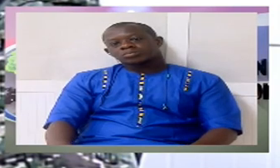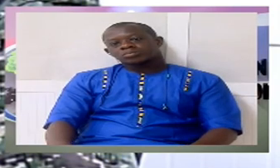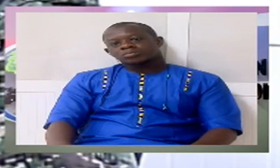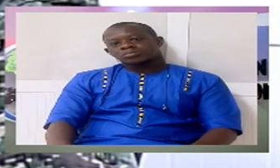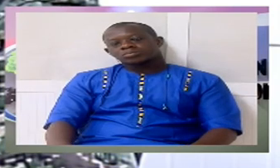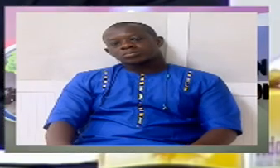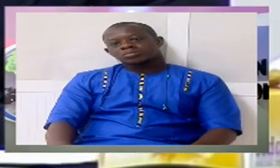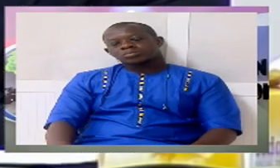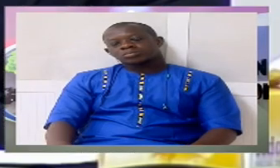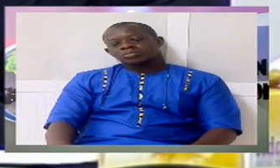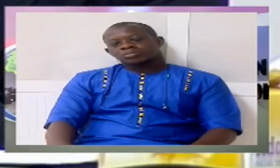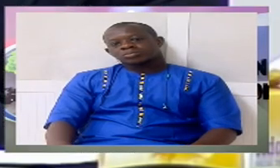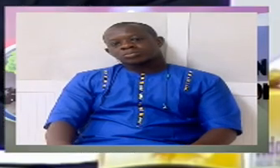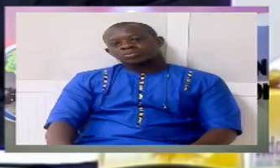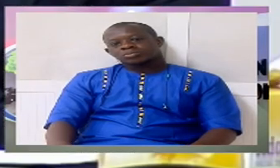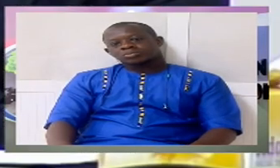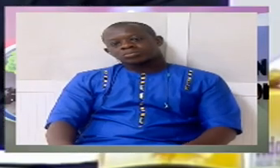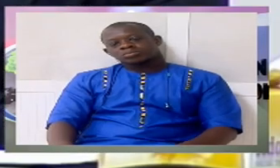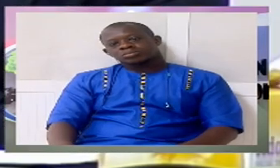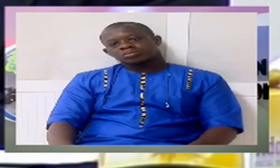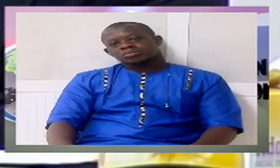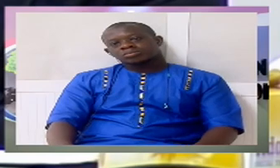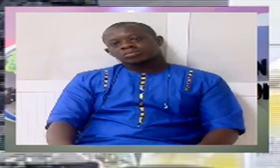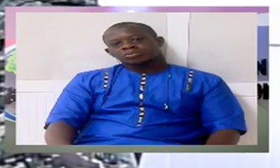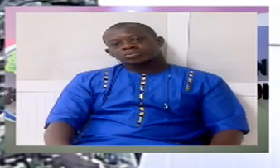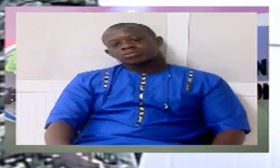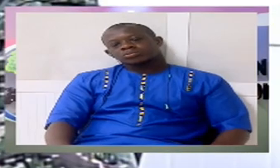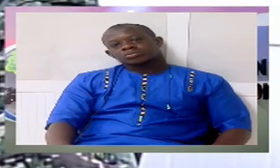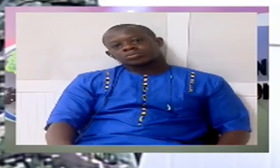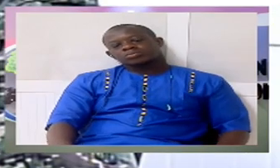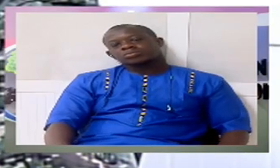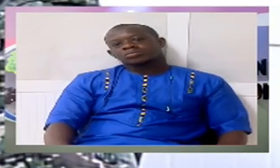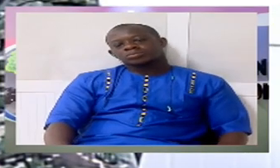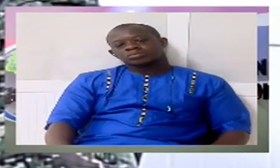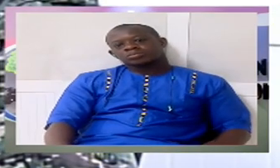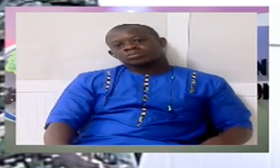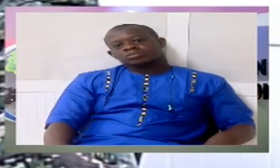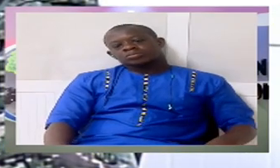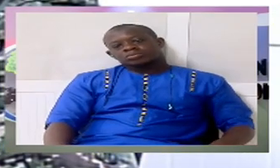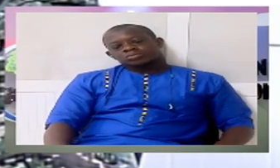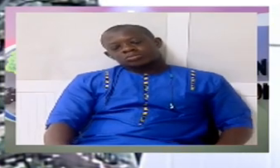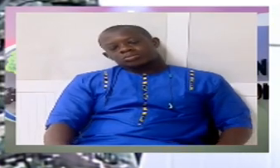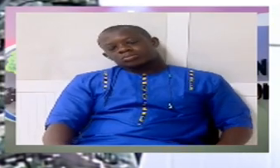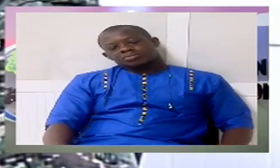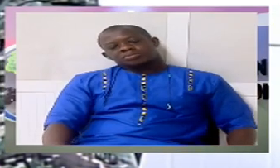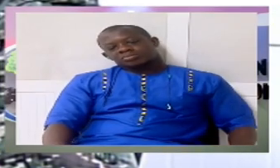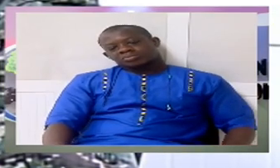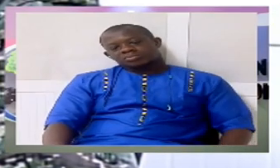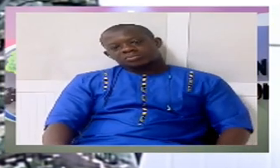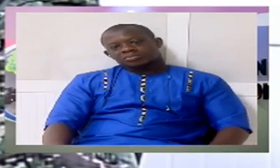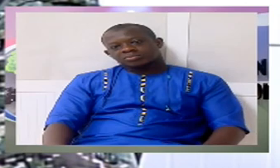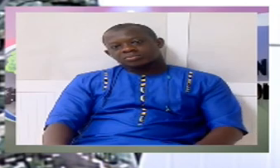ngeen dem Kanilai ngeen joggé Kanilai di ñew ngeen tassé fa ben arab bo xamne da ngeen ko ray ci yoon